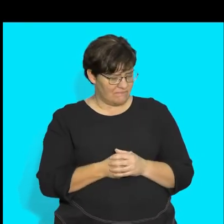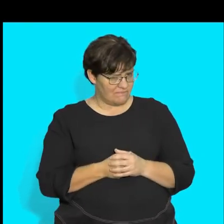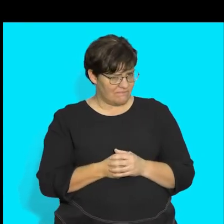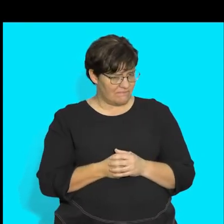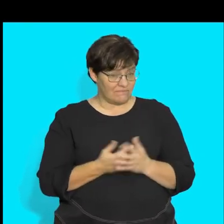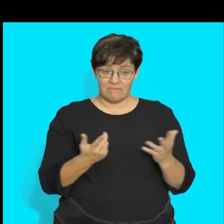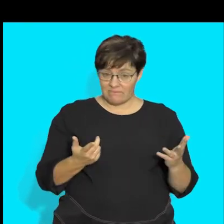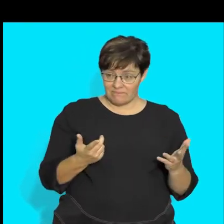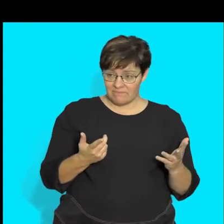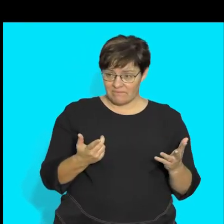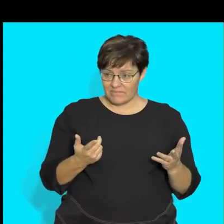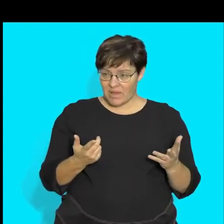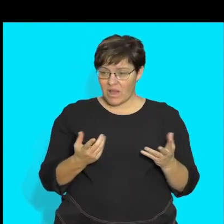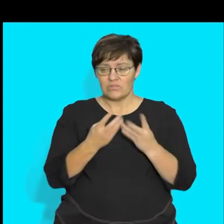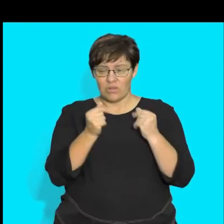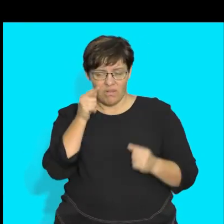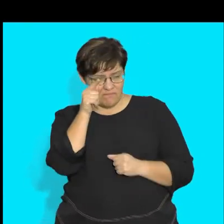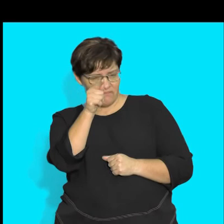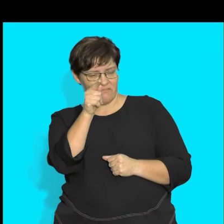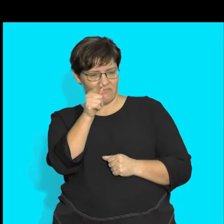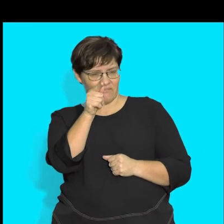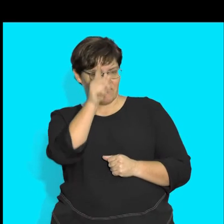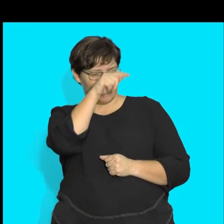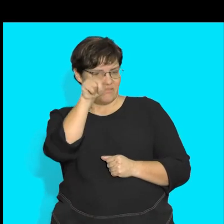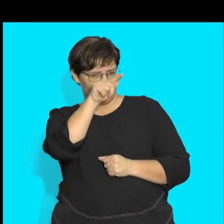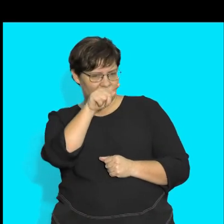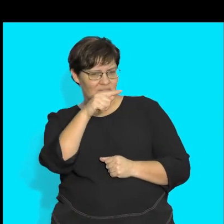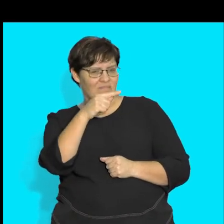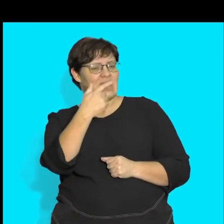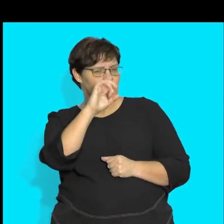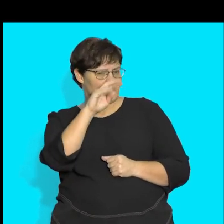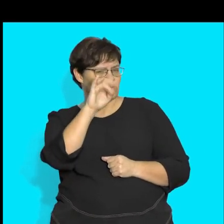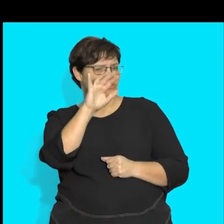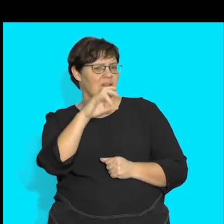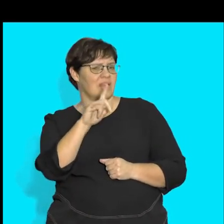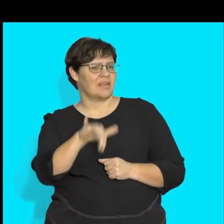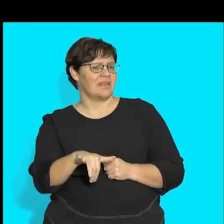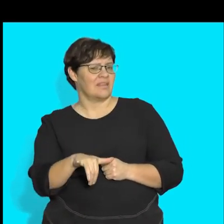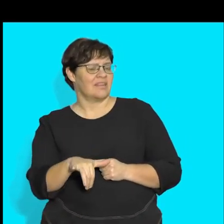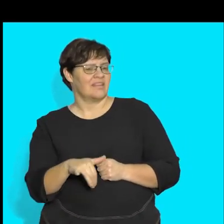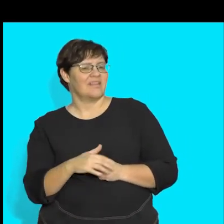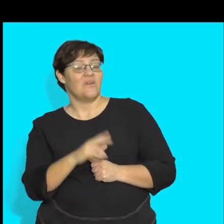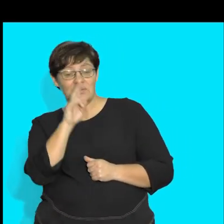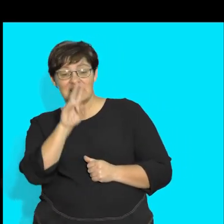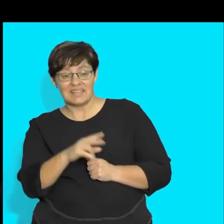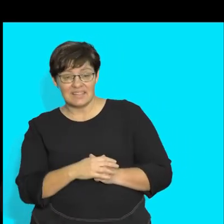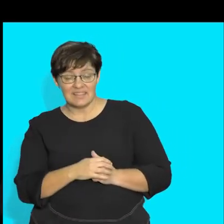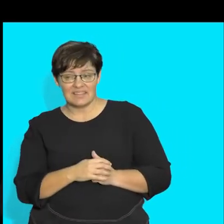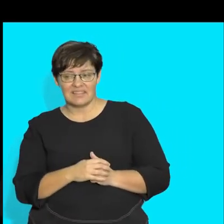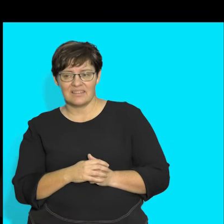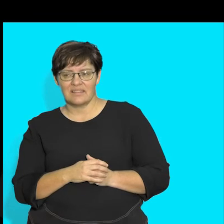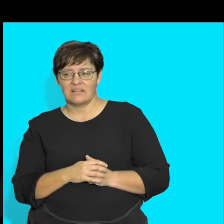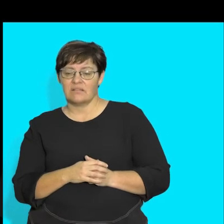right. Can't I solve for this sketch geometrically? Does everybody see here